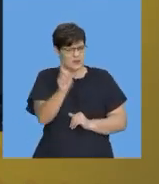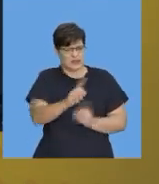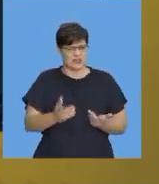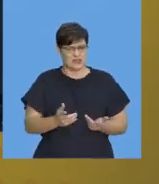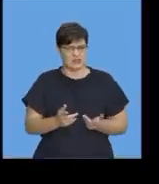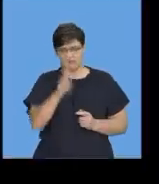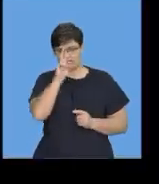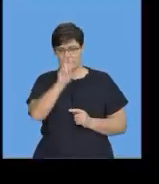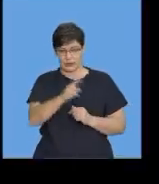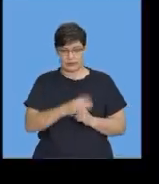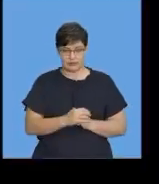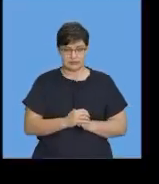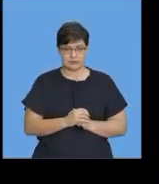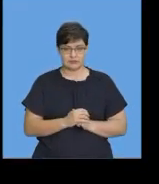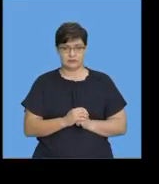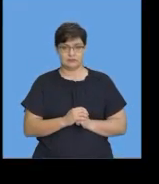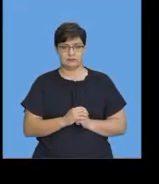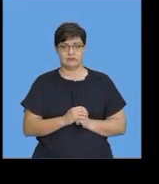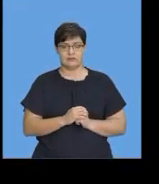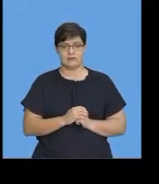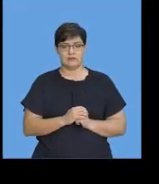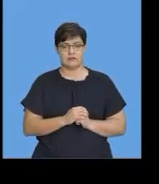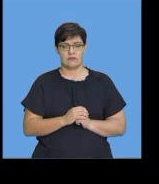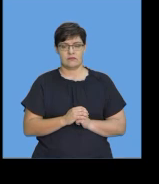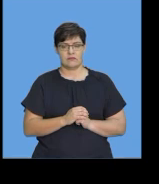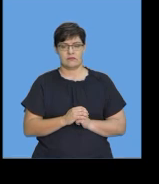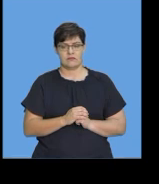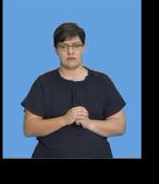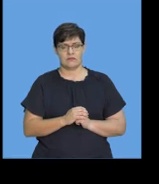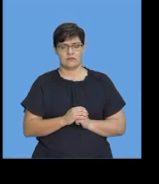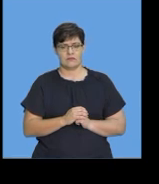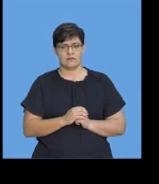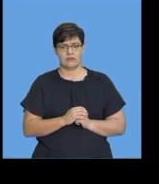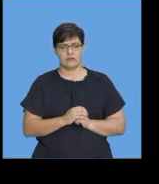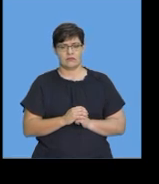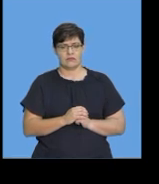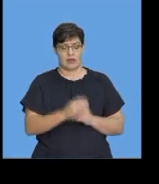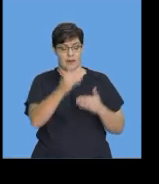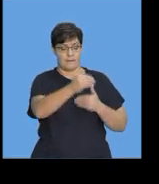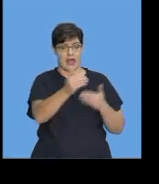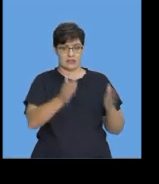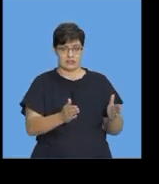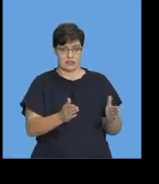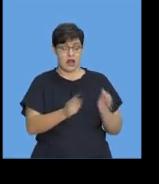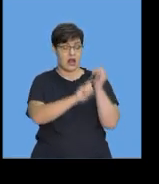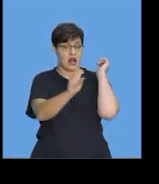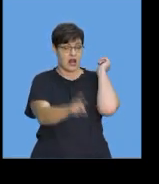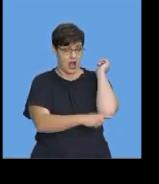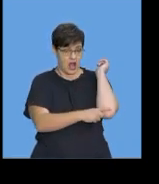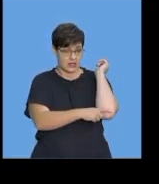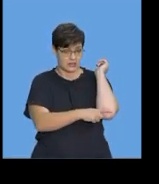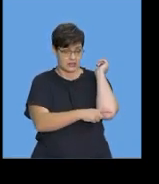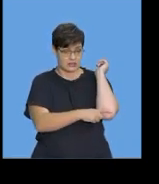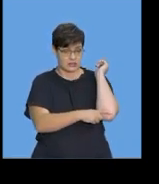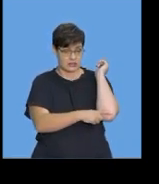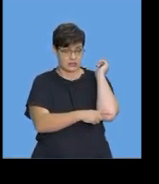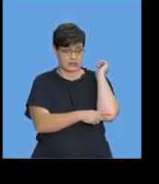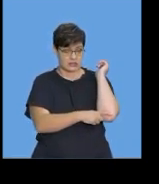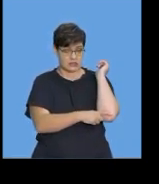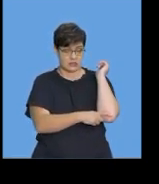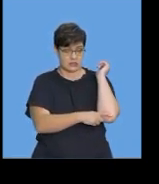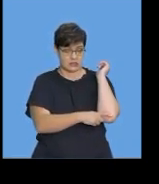Let's look at it. You come to the batch that you bought last. So in that batch,